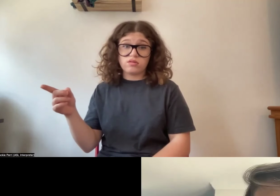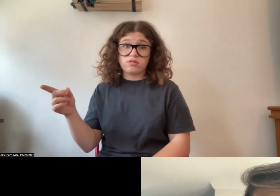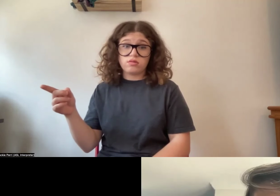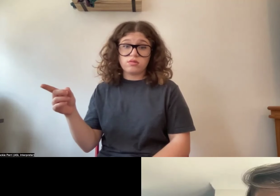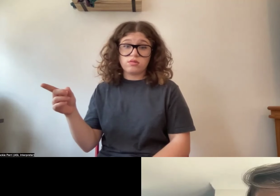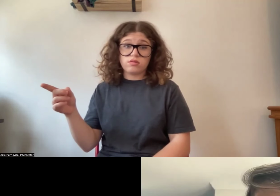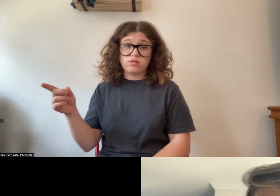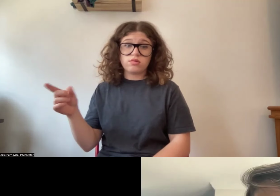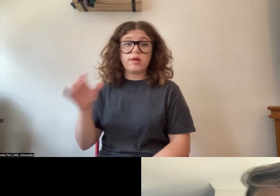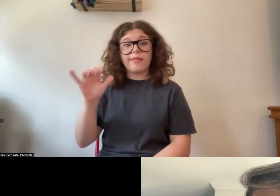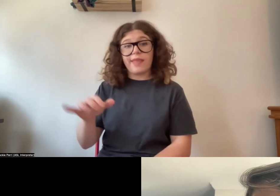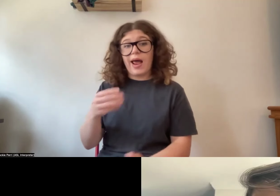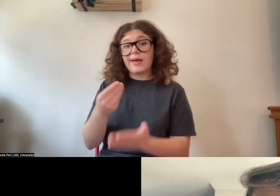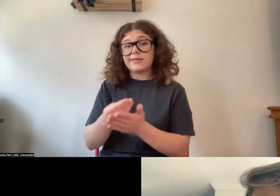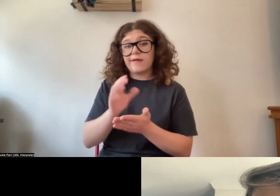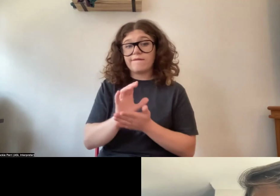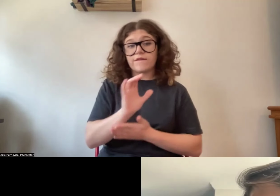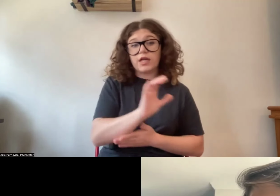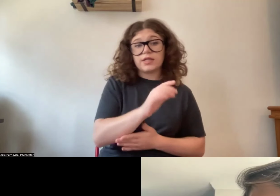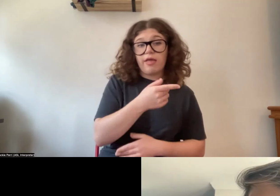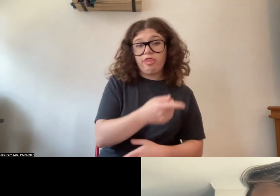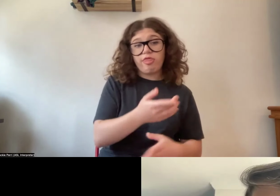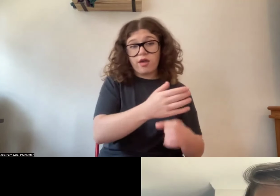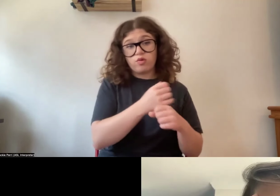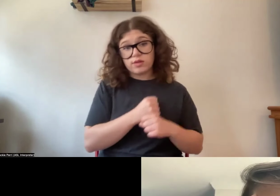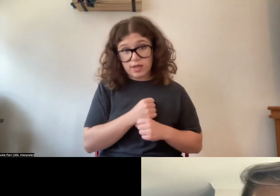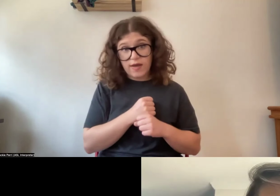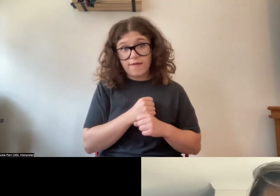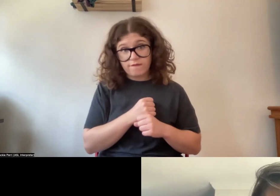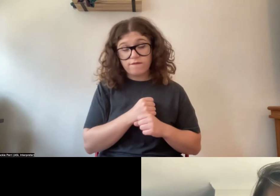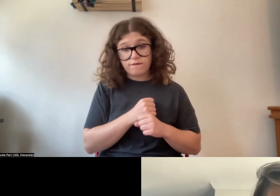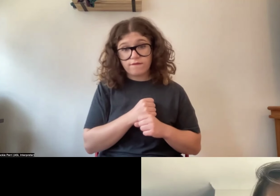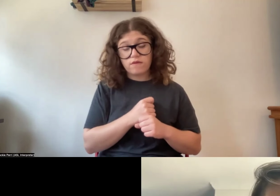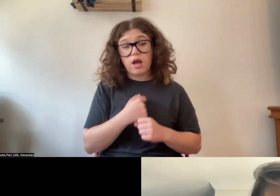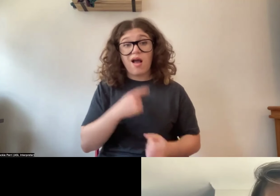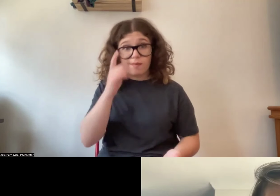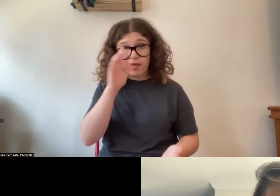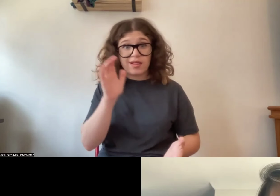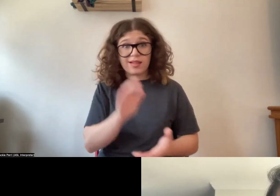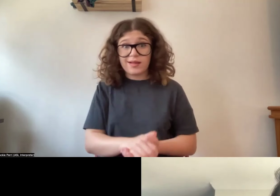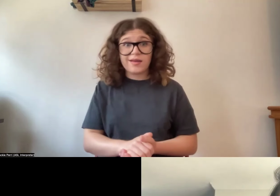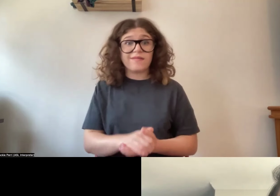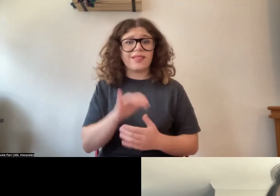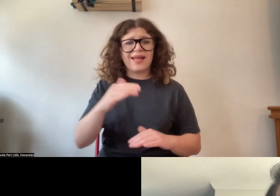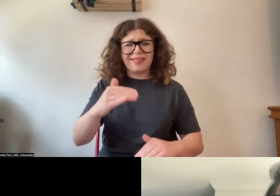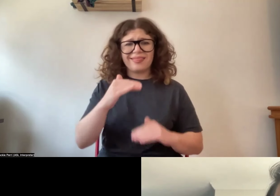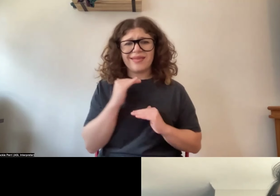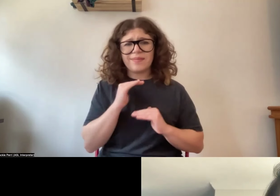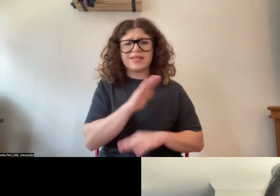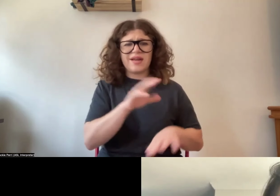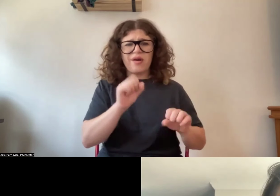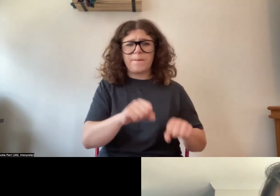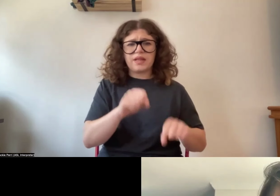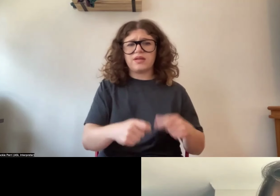That is the funding that they receive, which I believe limits some of what they can do, but